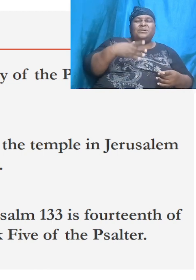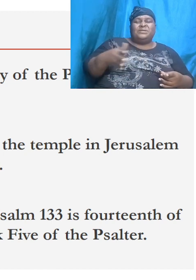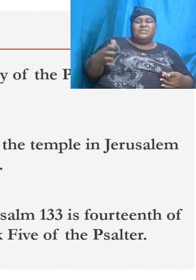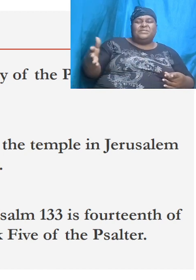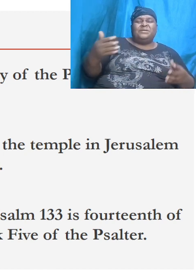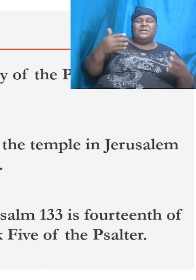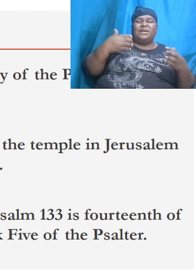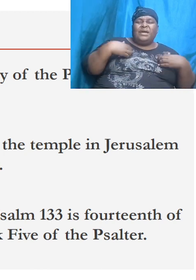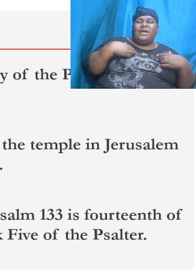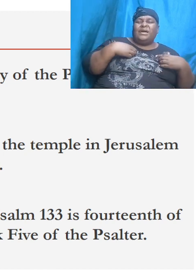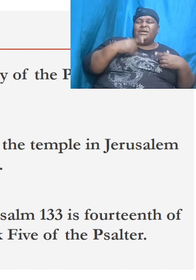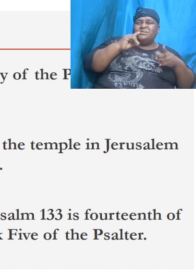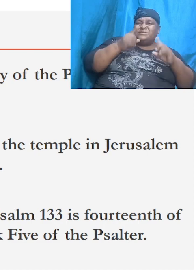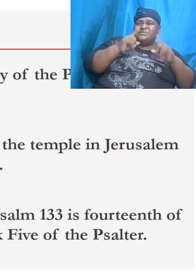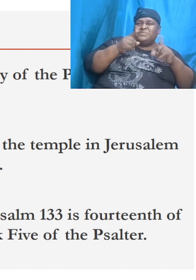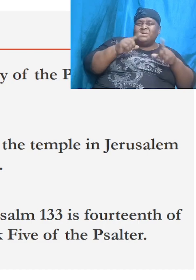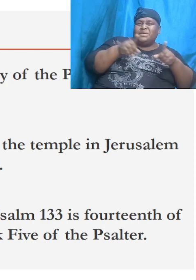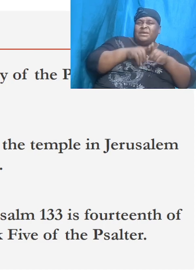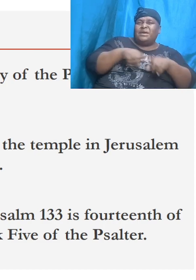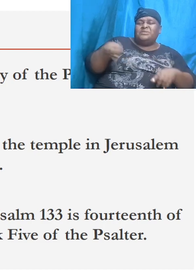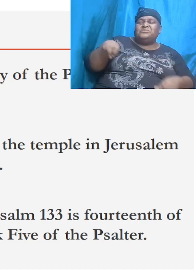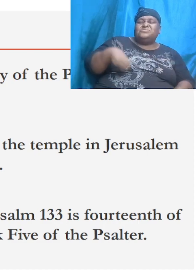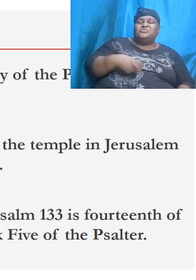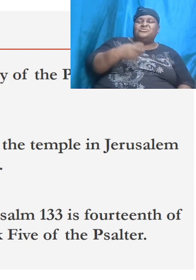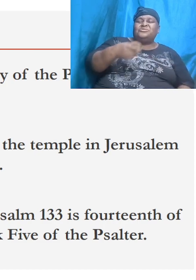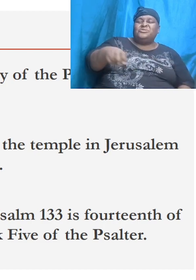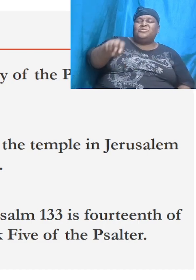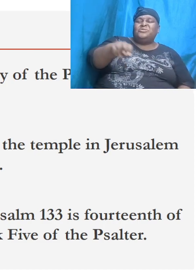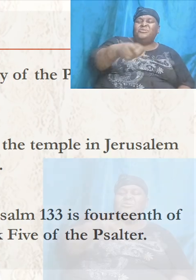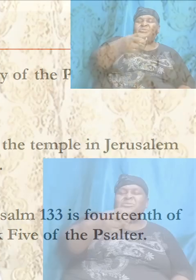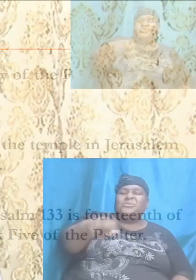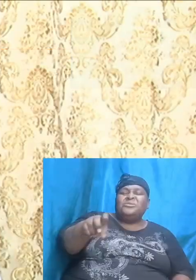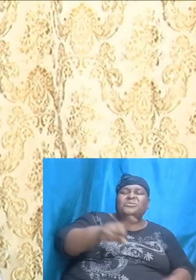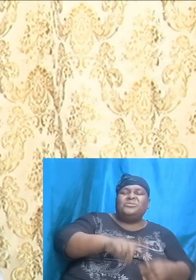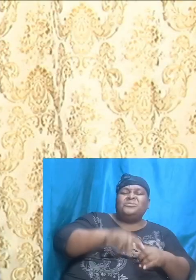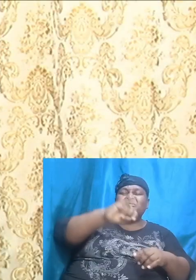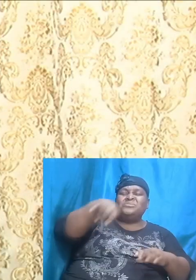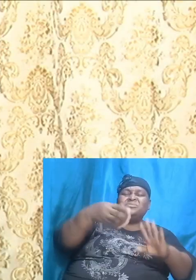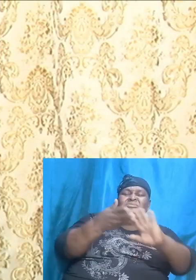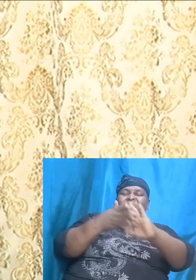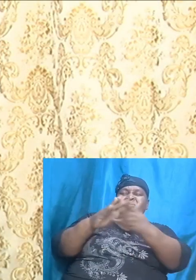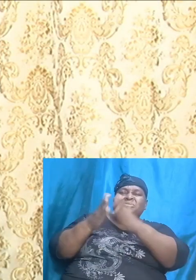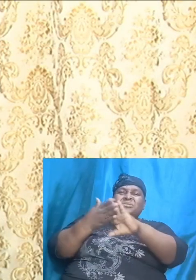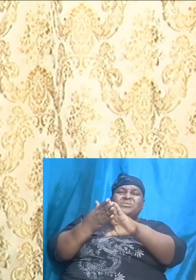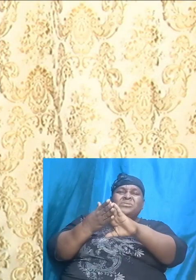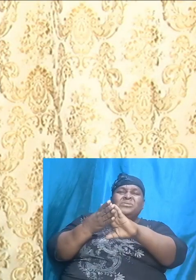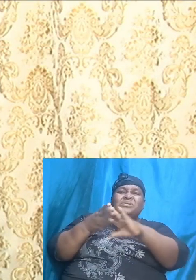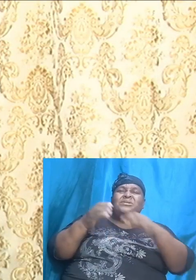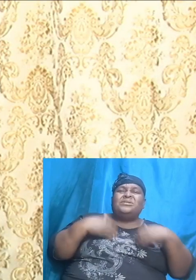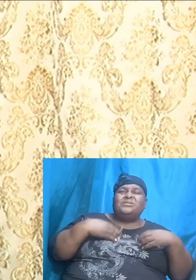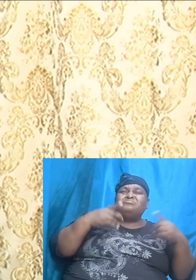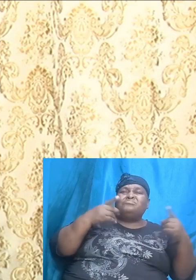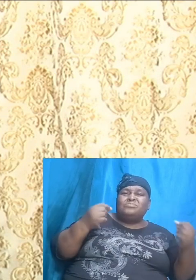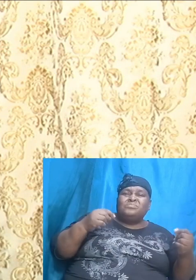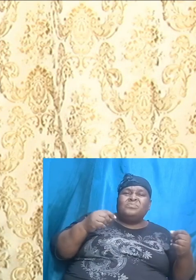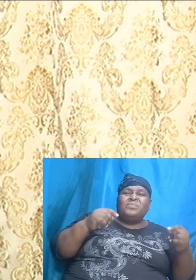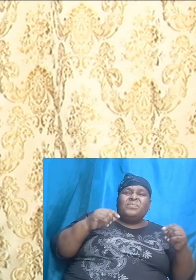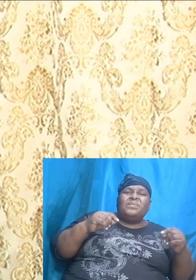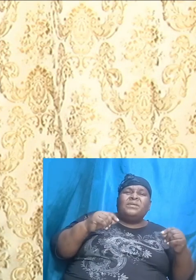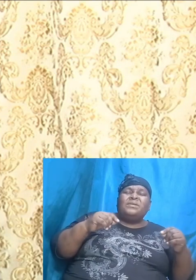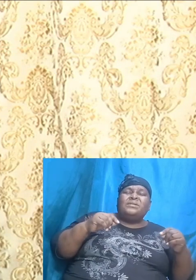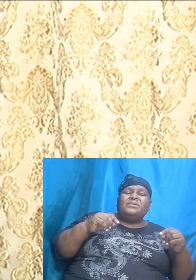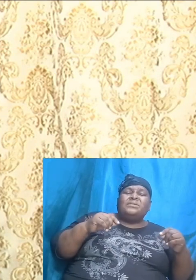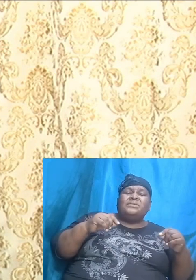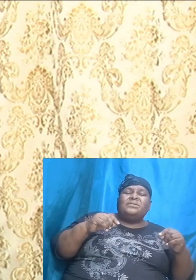to discuss as they traveled on their way up to Jerusalem, amen, had to do with the whole theme of